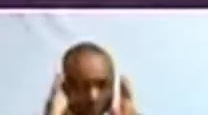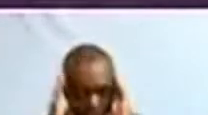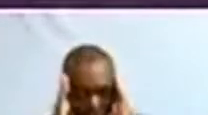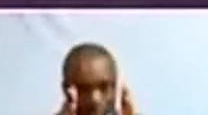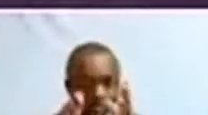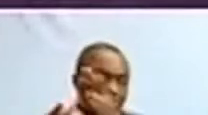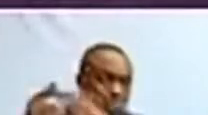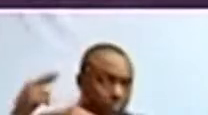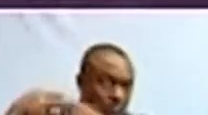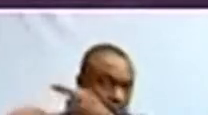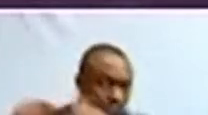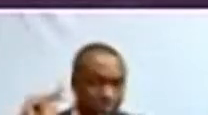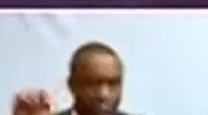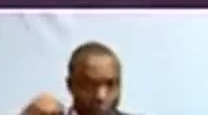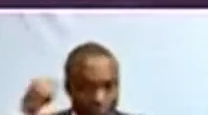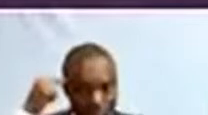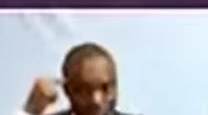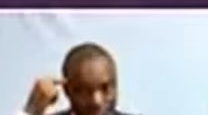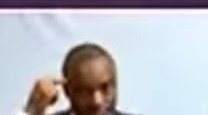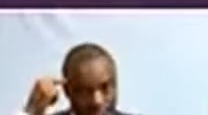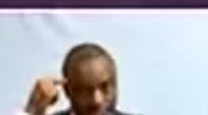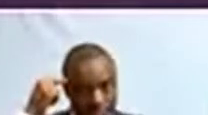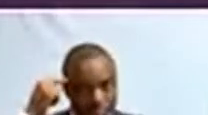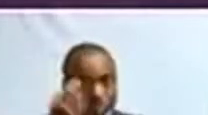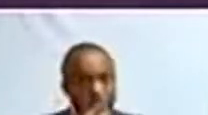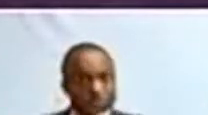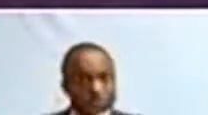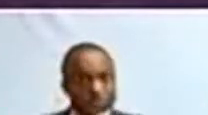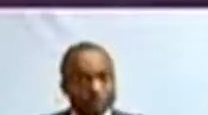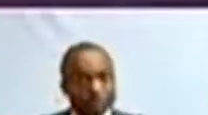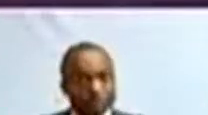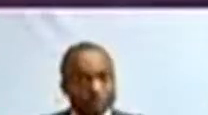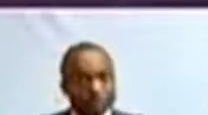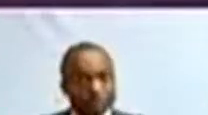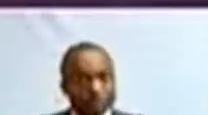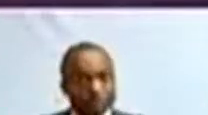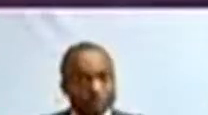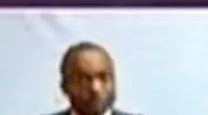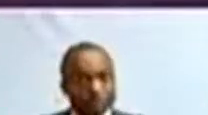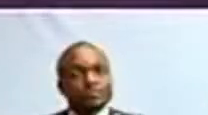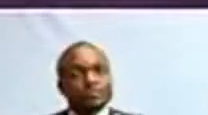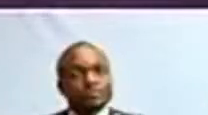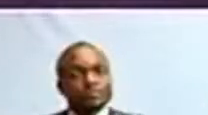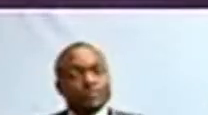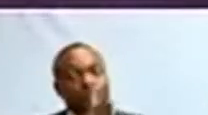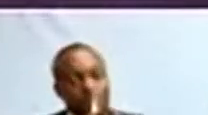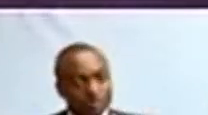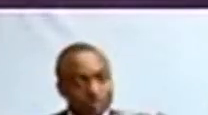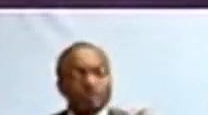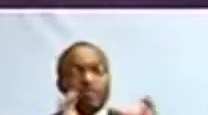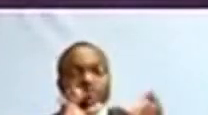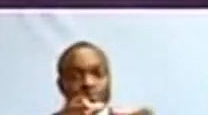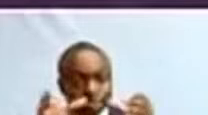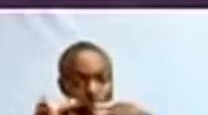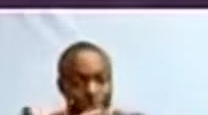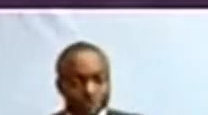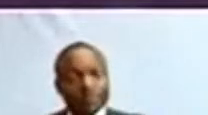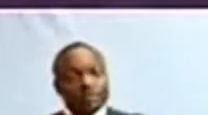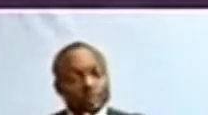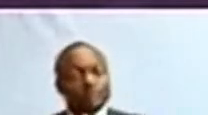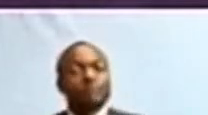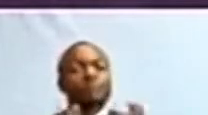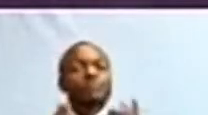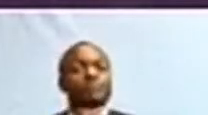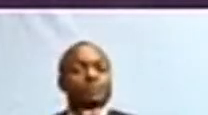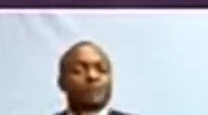the review of government's intervention on extremism in Zambia, and so these are just some of the committees that sat and